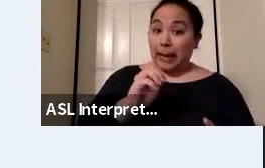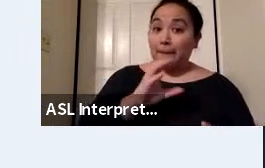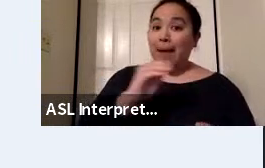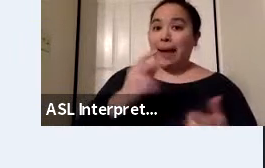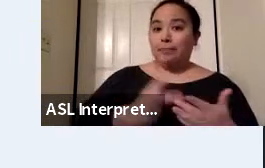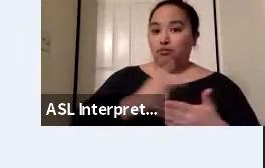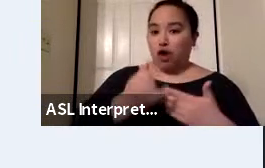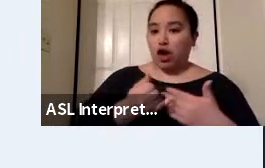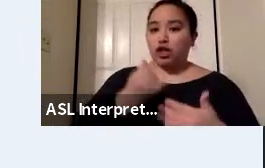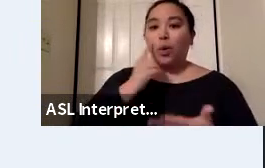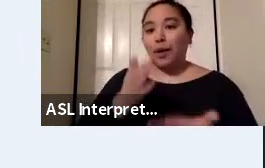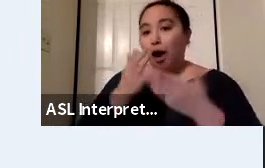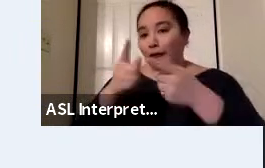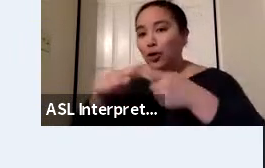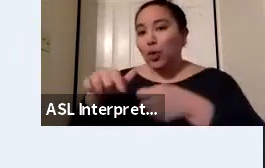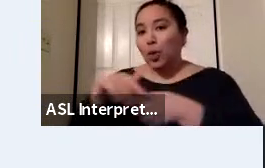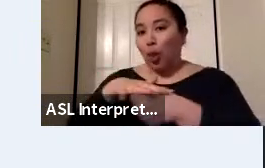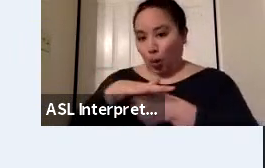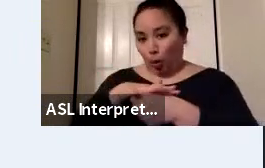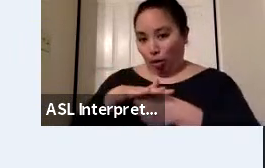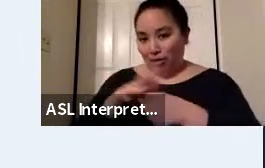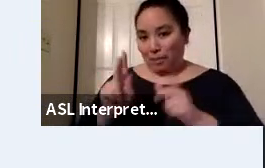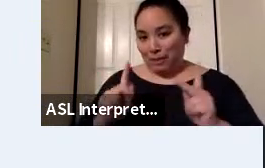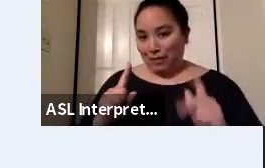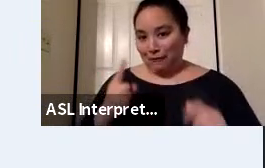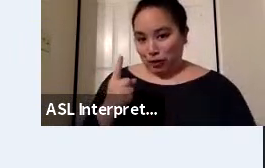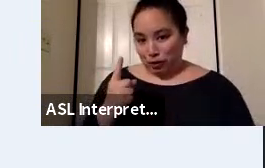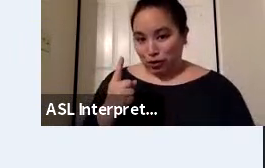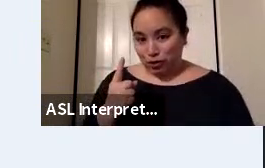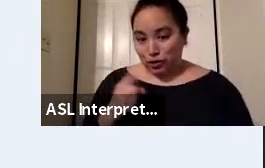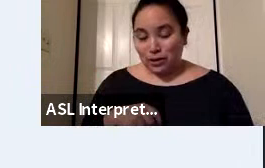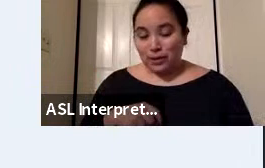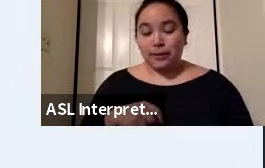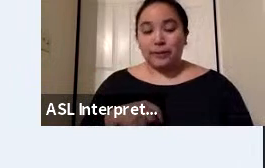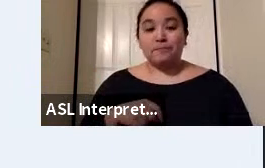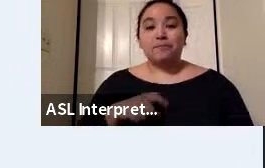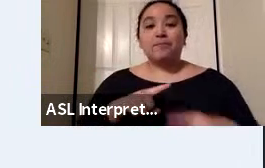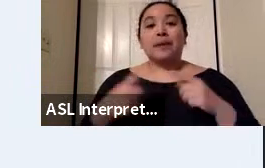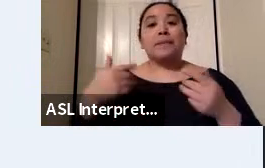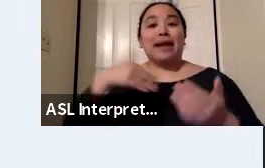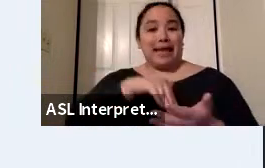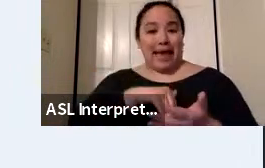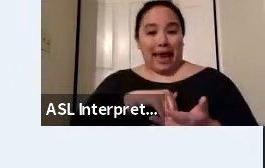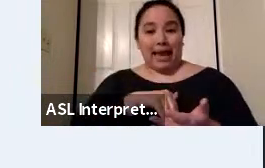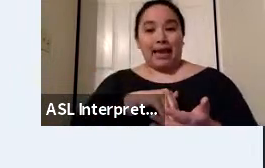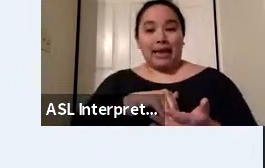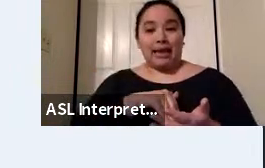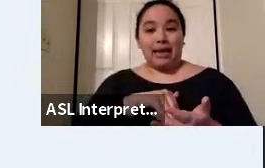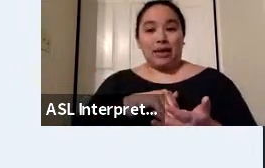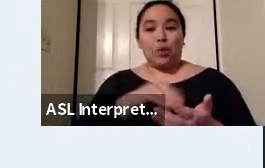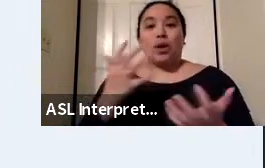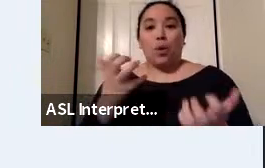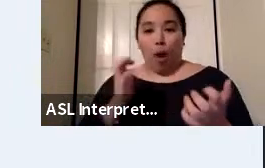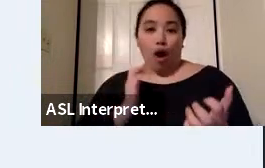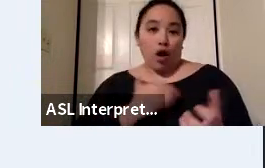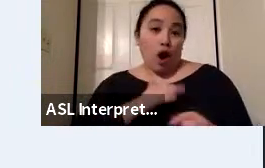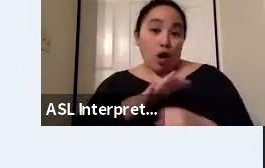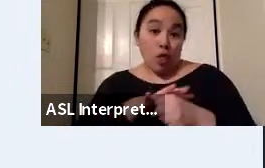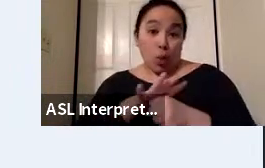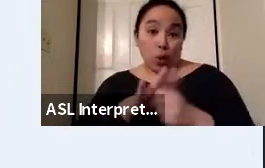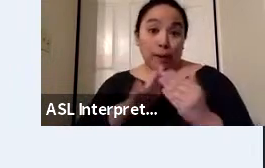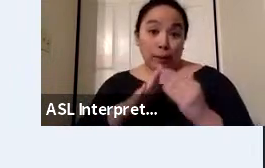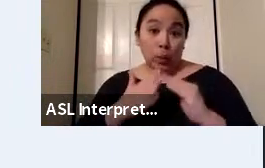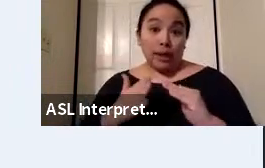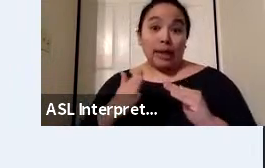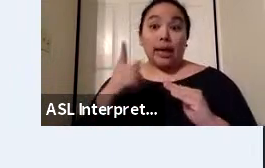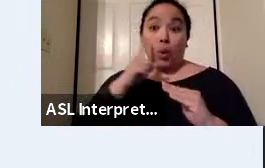be offered to local residents first. And again, we want our local community to not only receive the